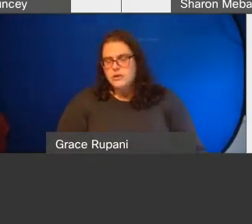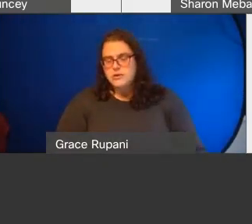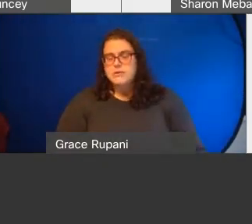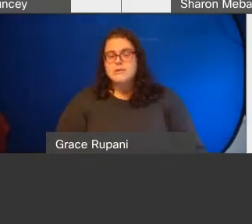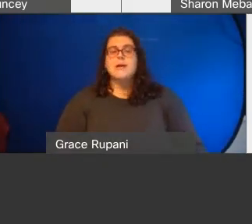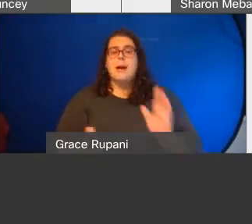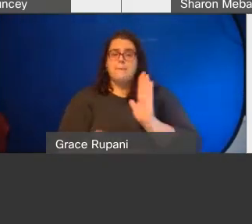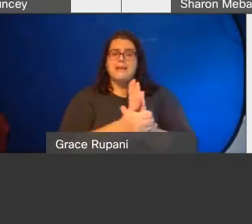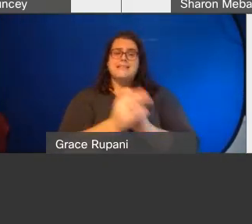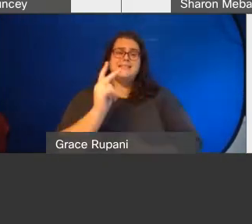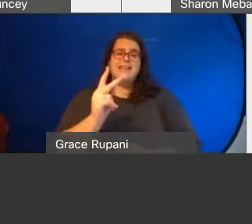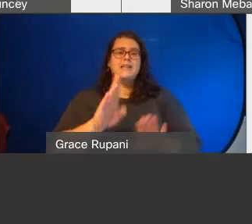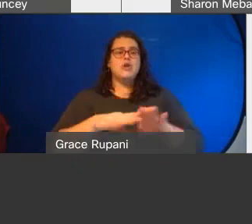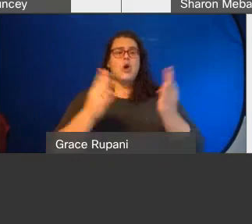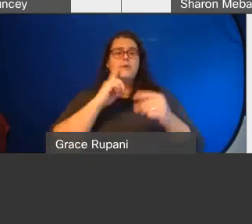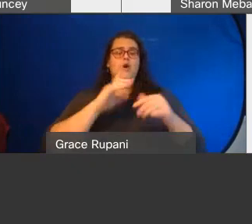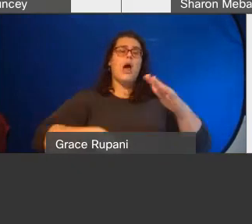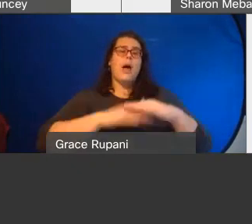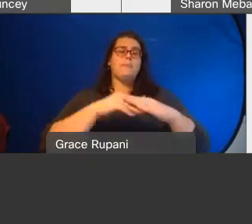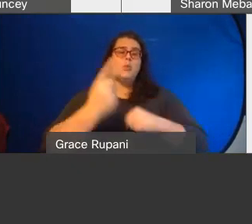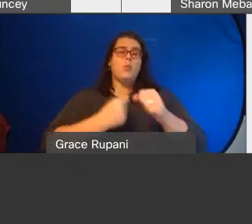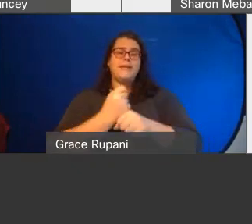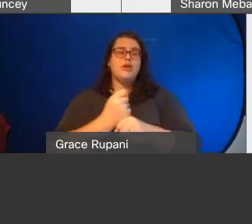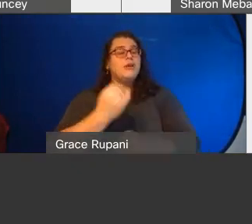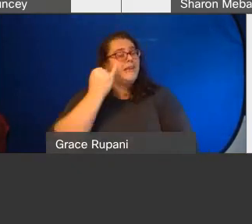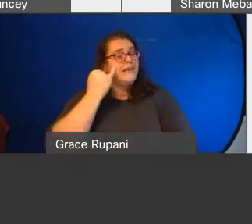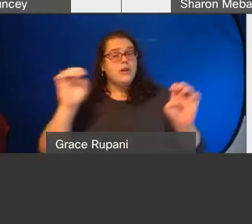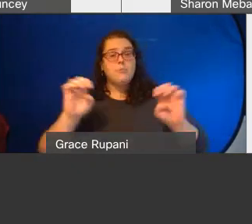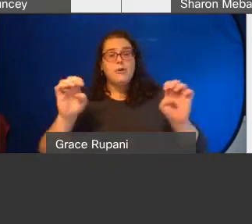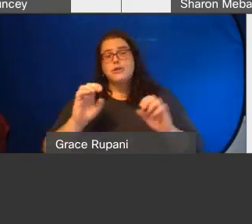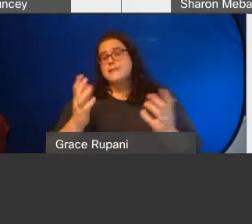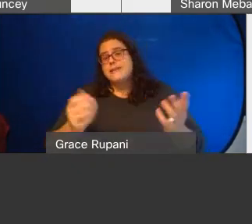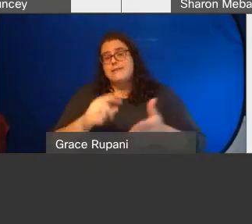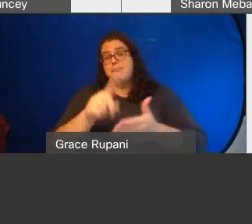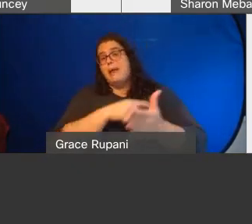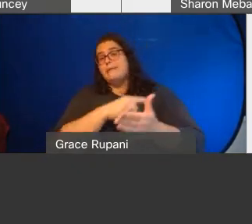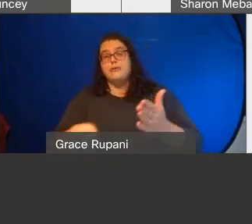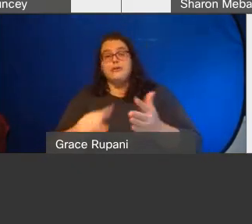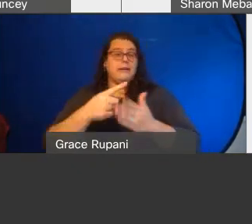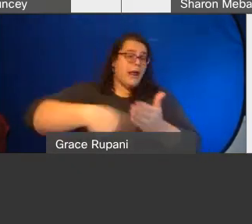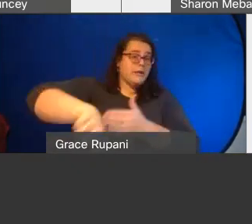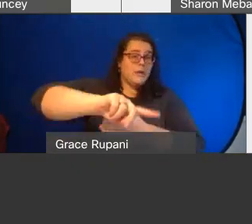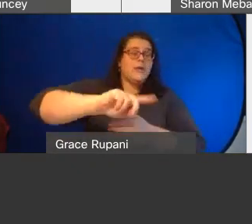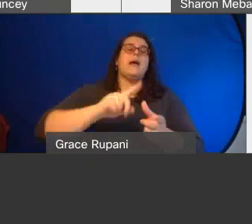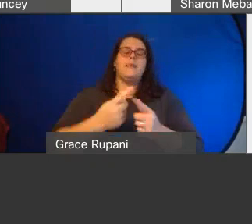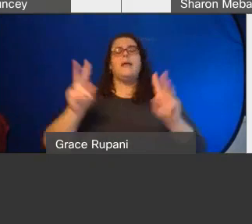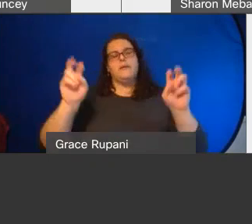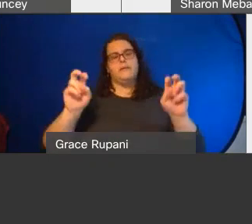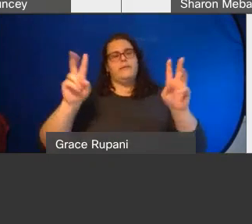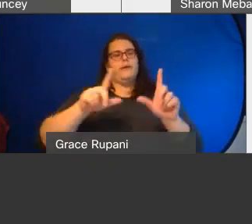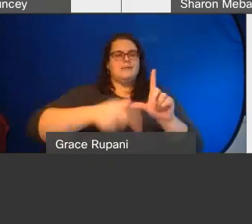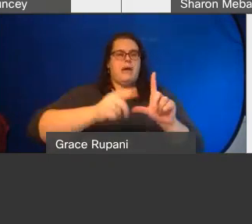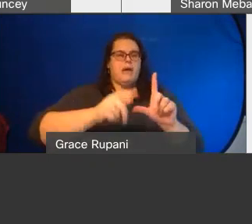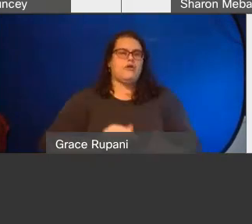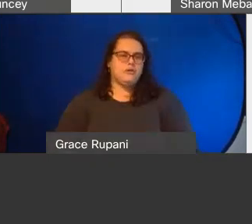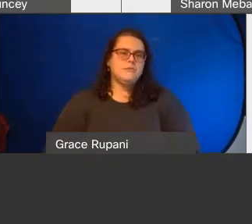up to a year, but if the public health emergency is called off next week, then the Appendix K then expires. But doesn't mean you